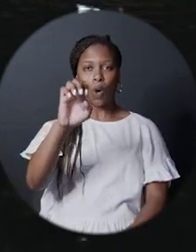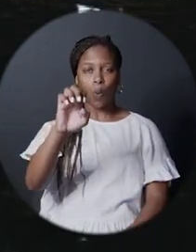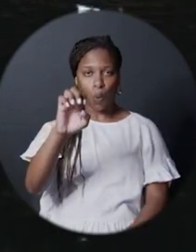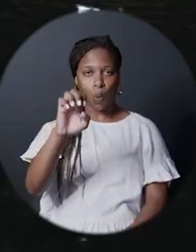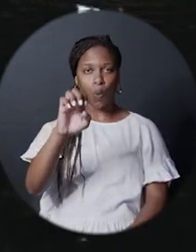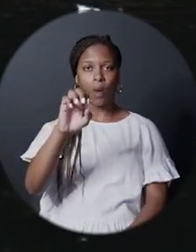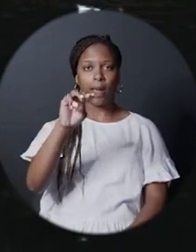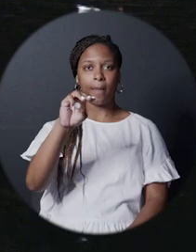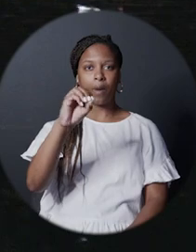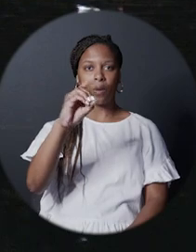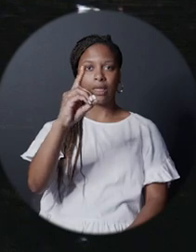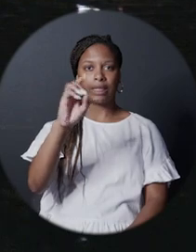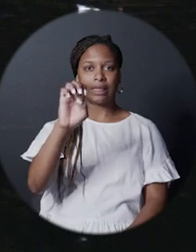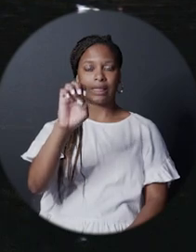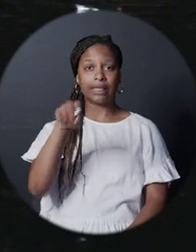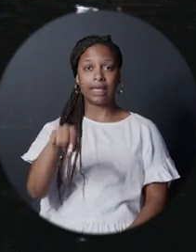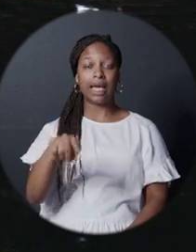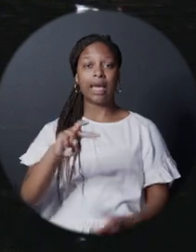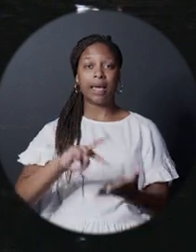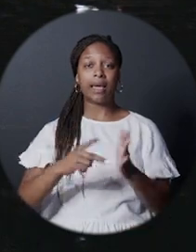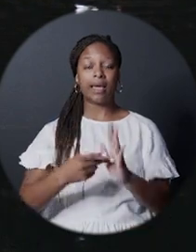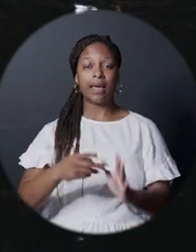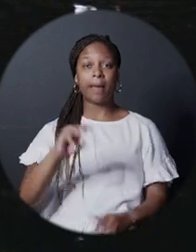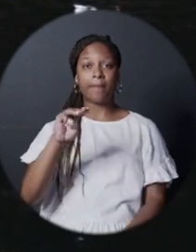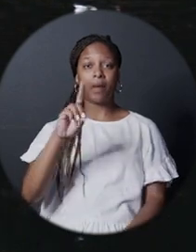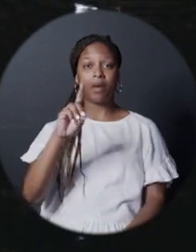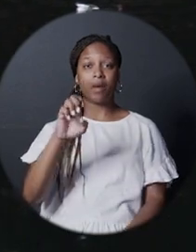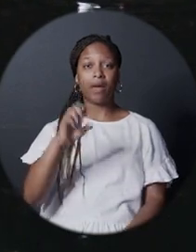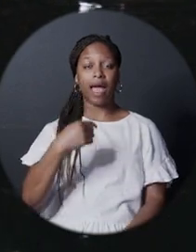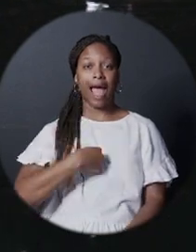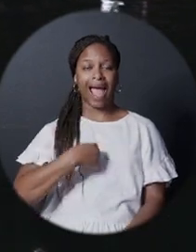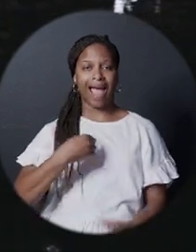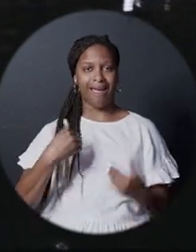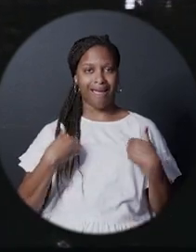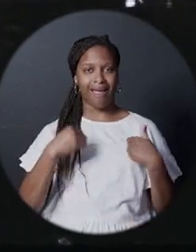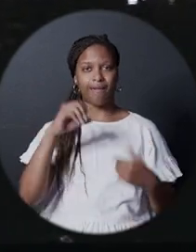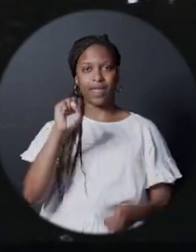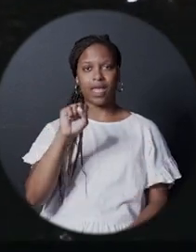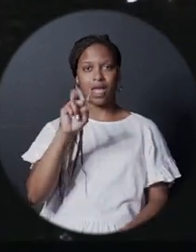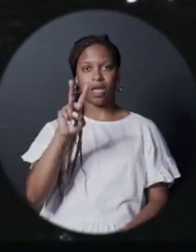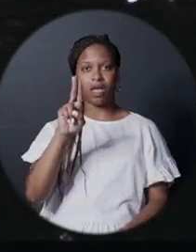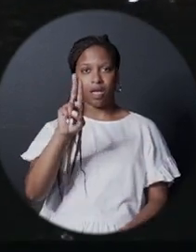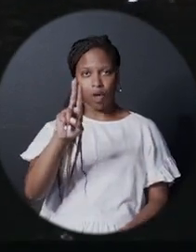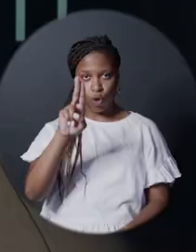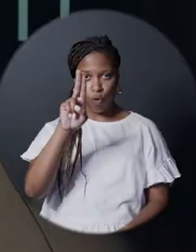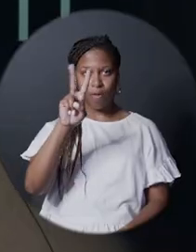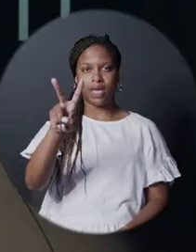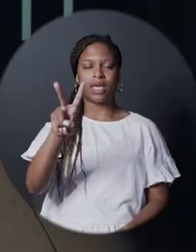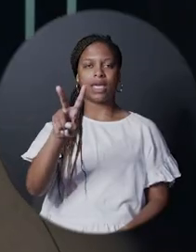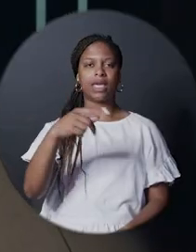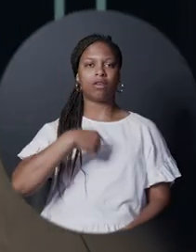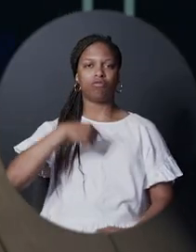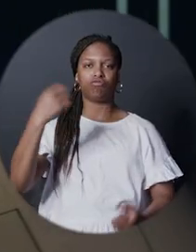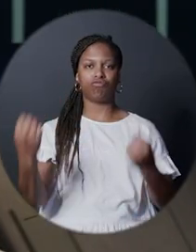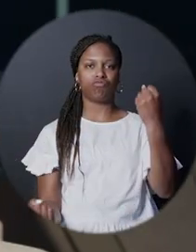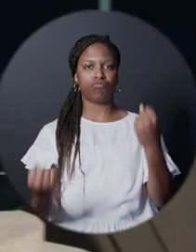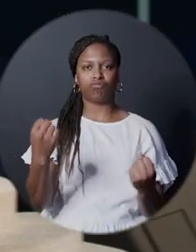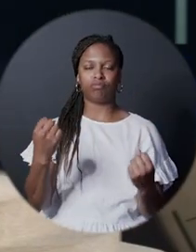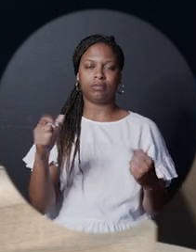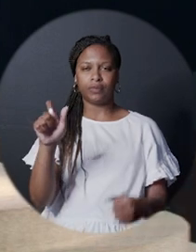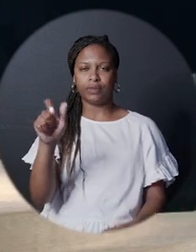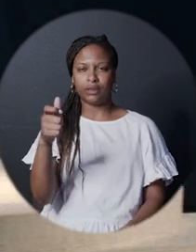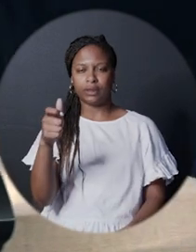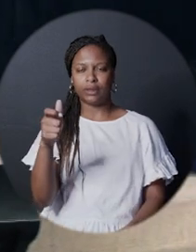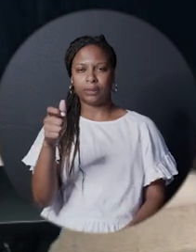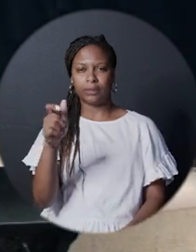mold. Everybody say mold. M-O-D-E. Defensiveness is a mold. I have an SUV. I drive a little SUV, and